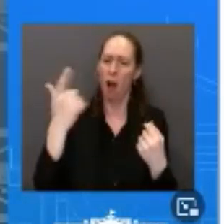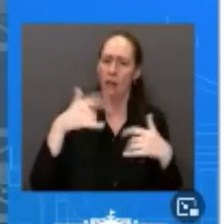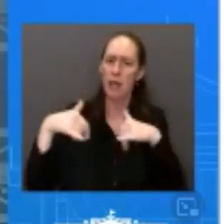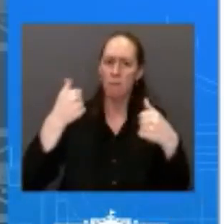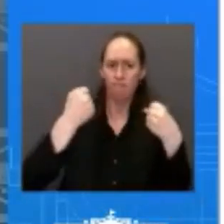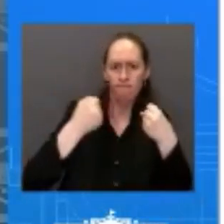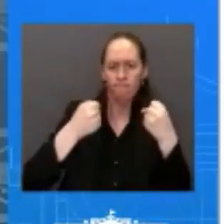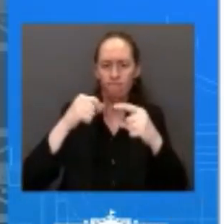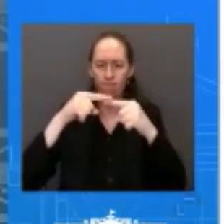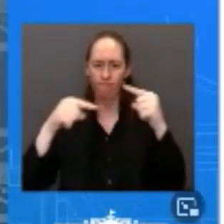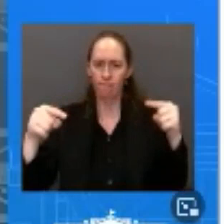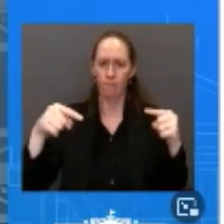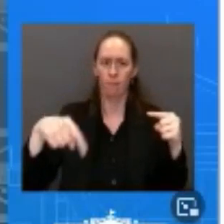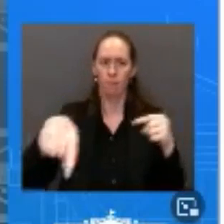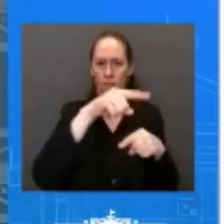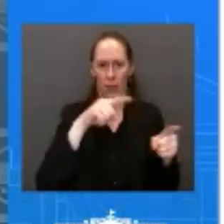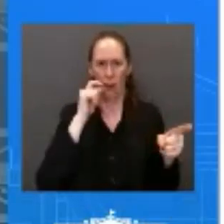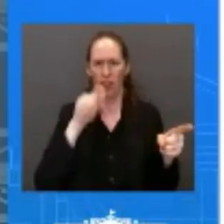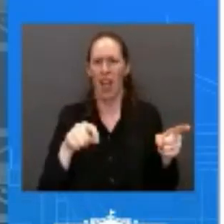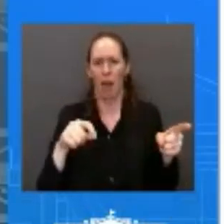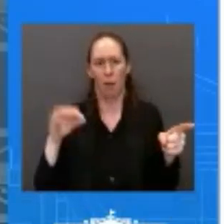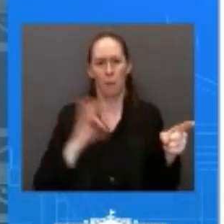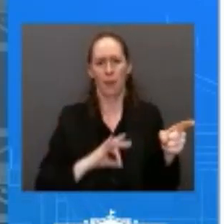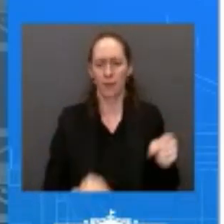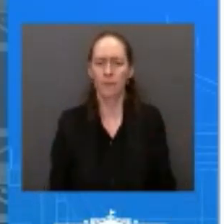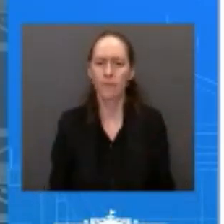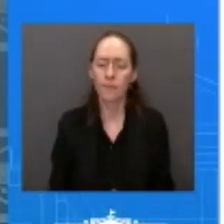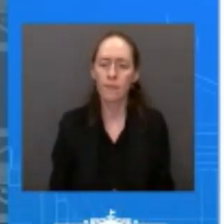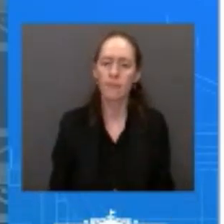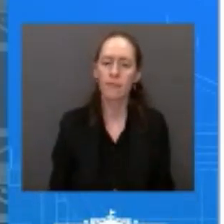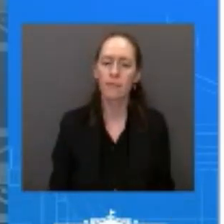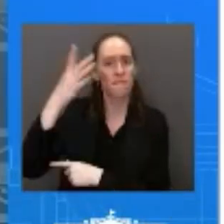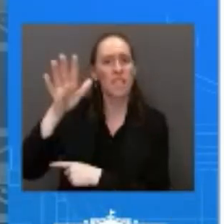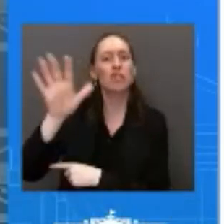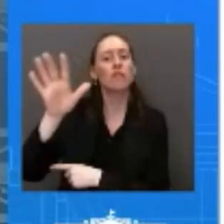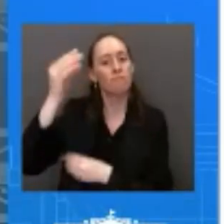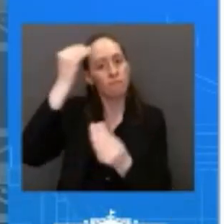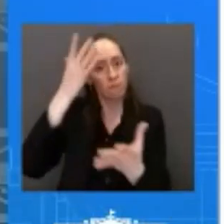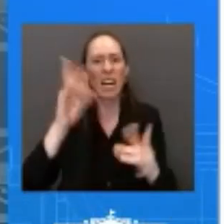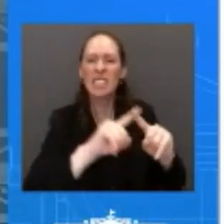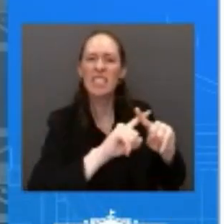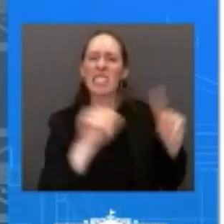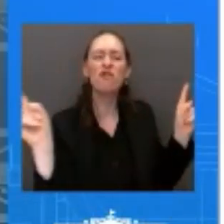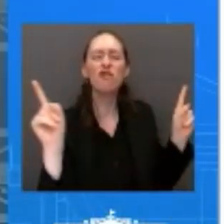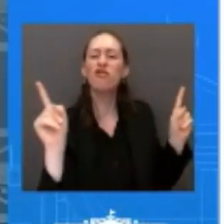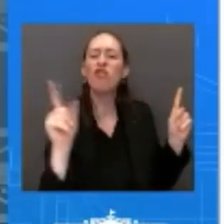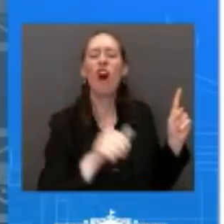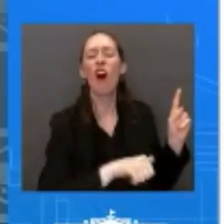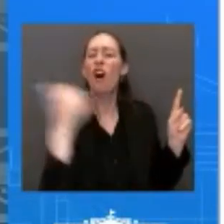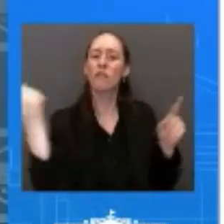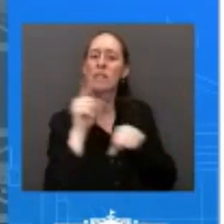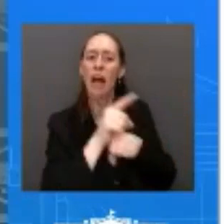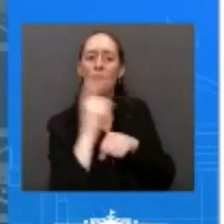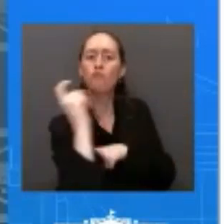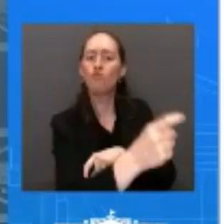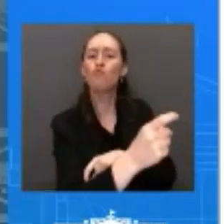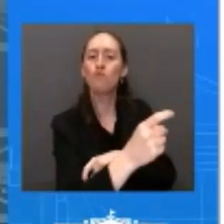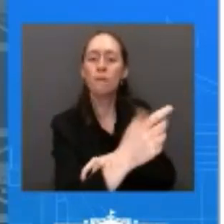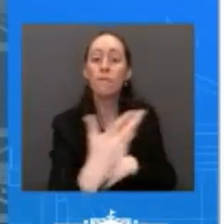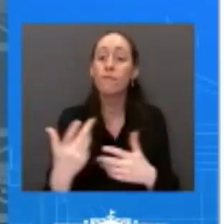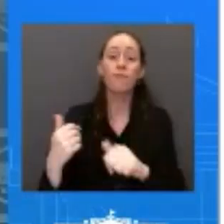and these vehicles, these tanks, those armored vehicles, they're gonna have an effect. All right, we gotta do that again. Vehicles. So there's a lot that's being applied to